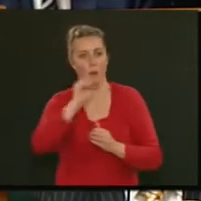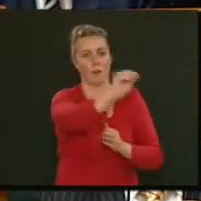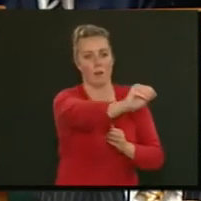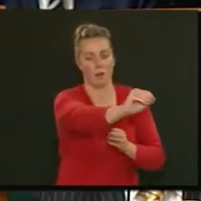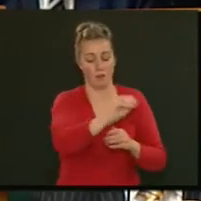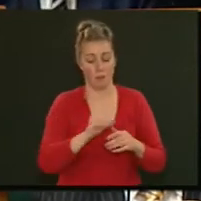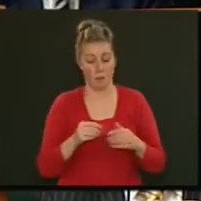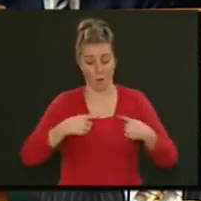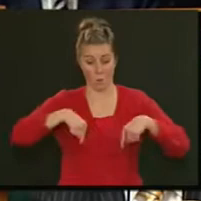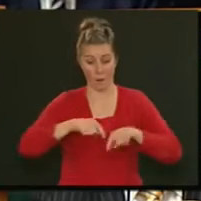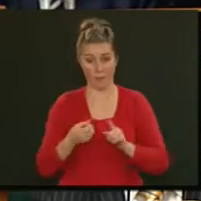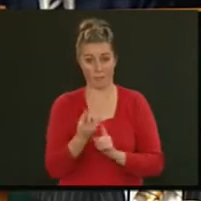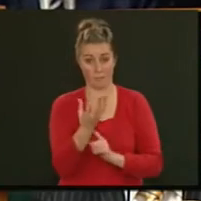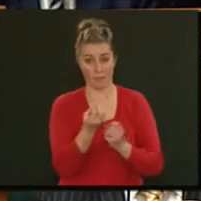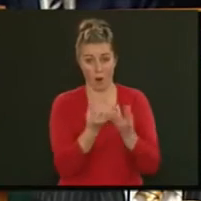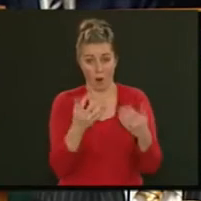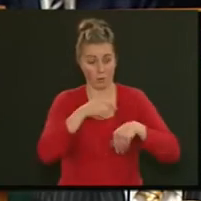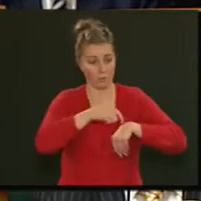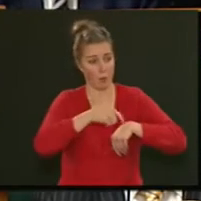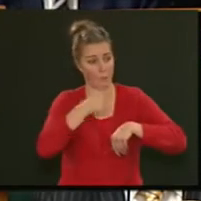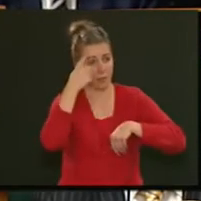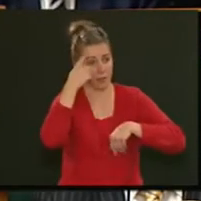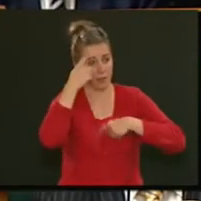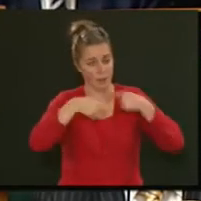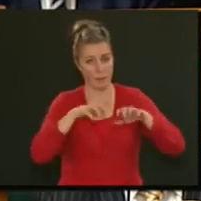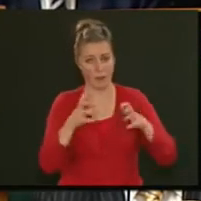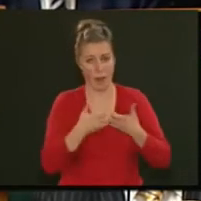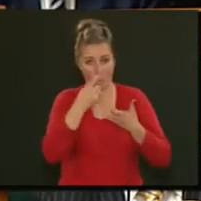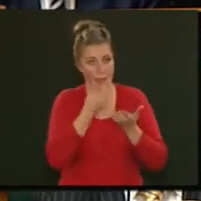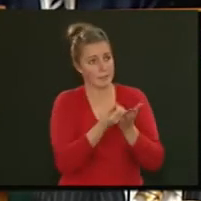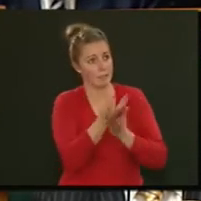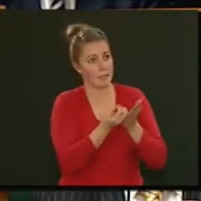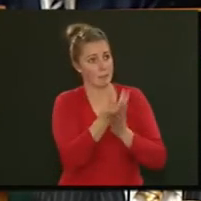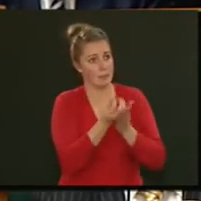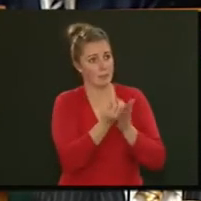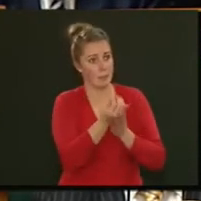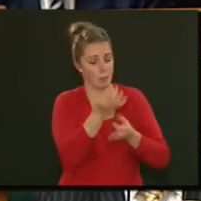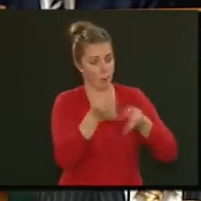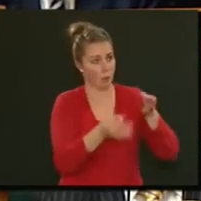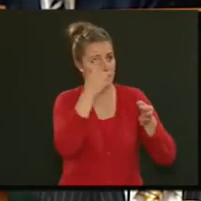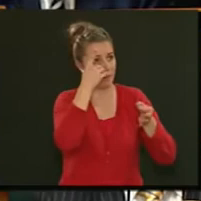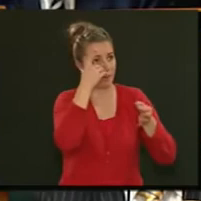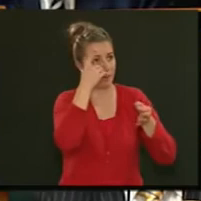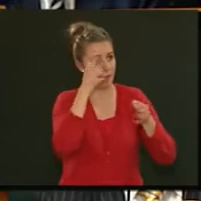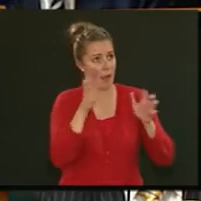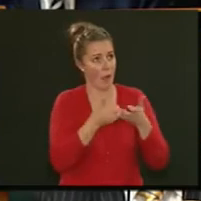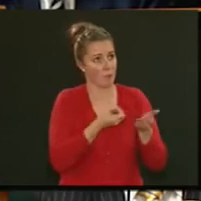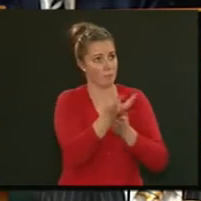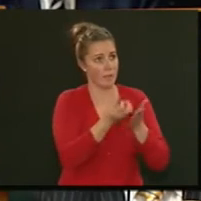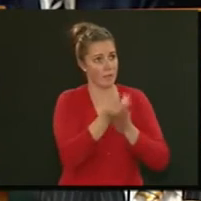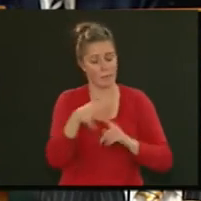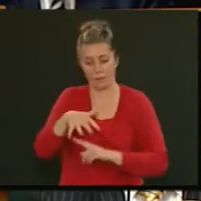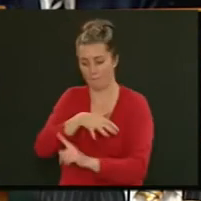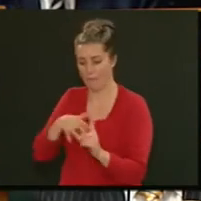We spend a lot of time thinking about how we can spend that money as politicians. The Families Incomes